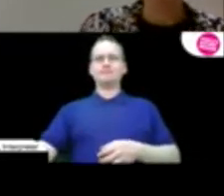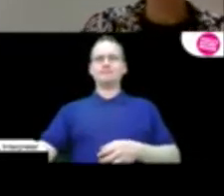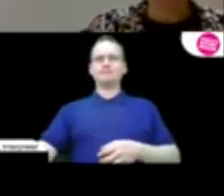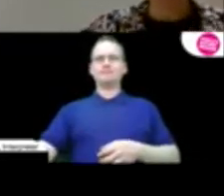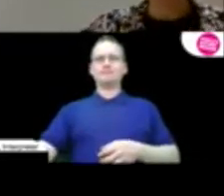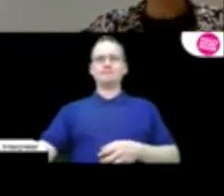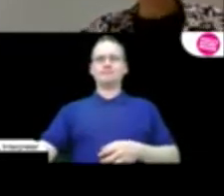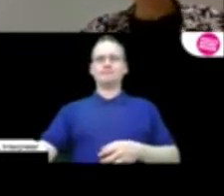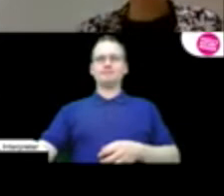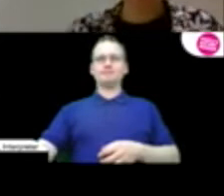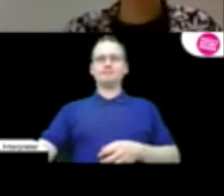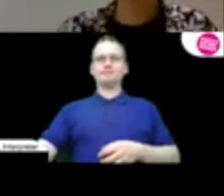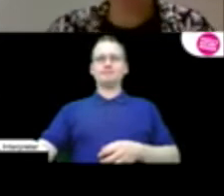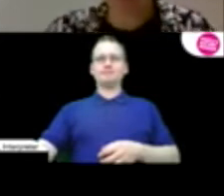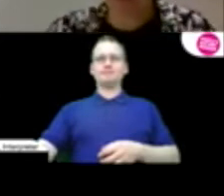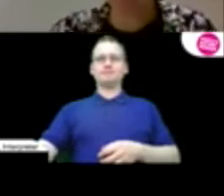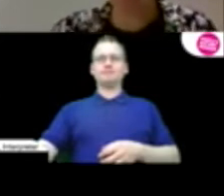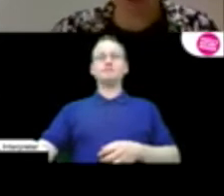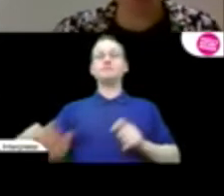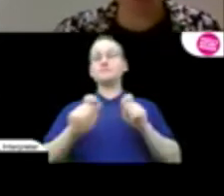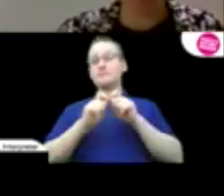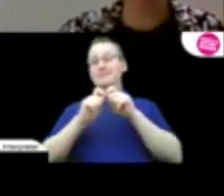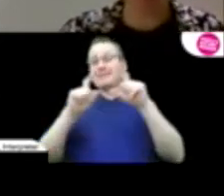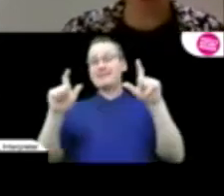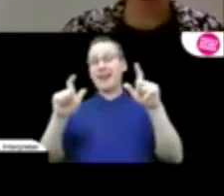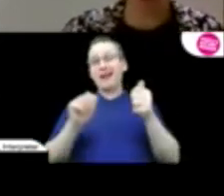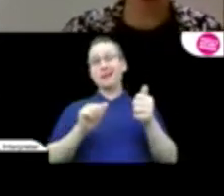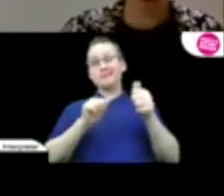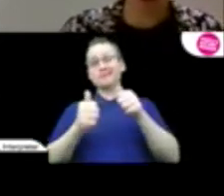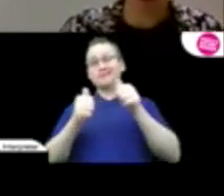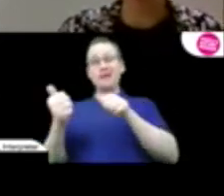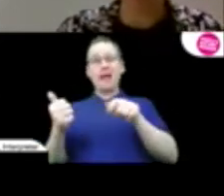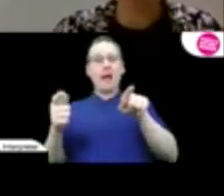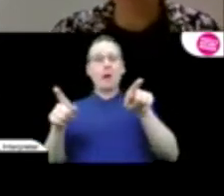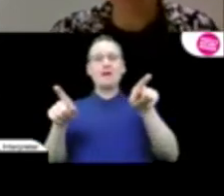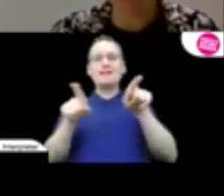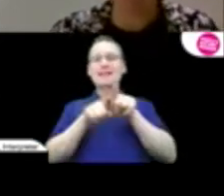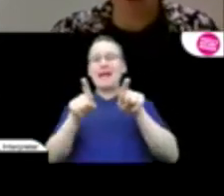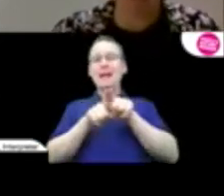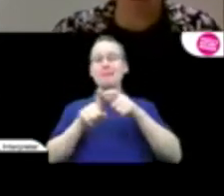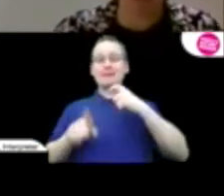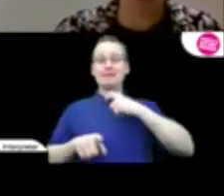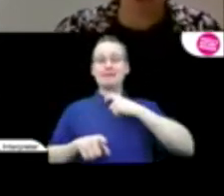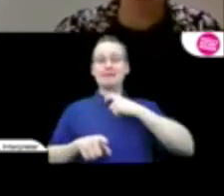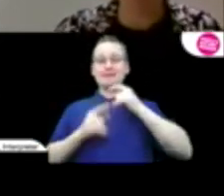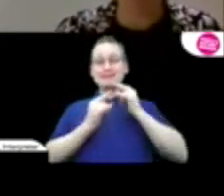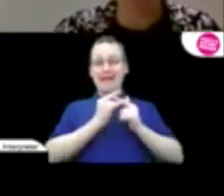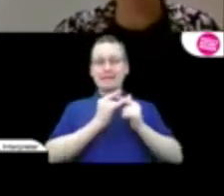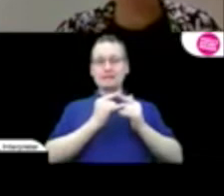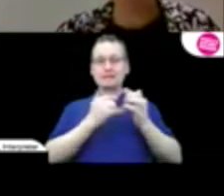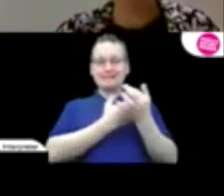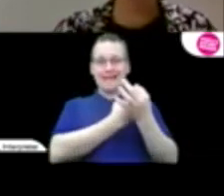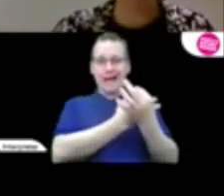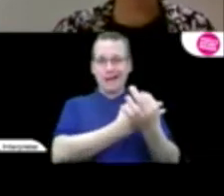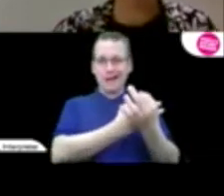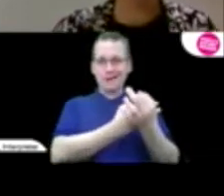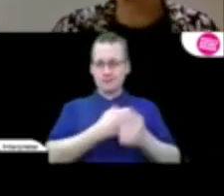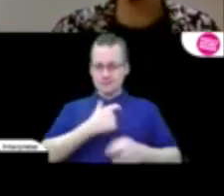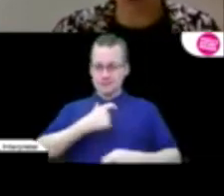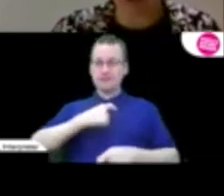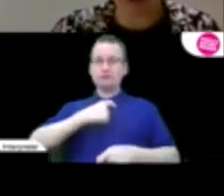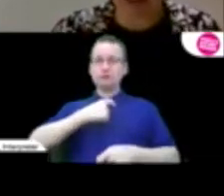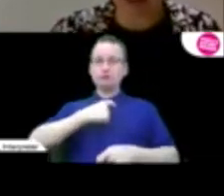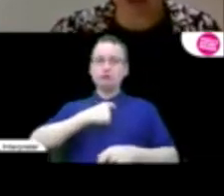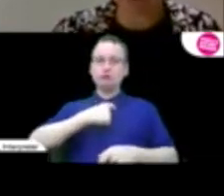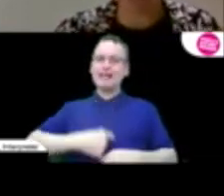In the next few slides, I'll look at how same-sex desire and gender variance were seen as something that was